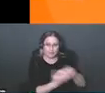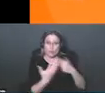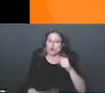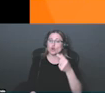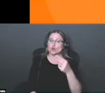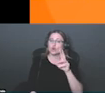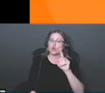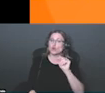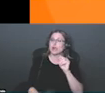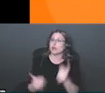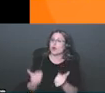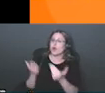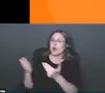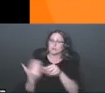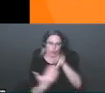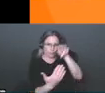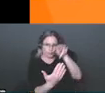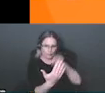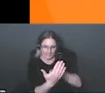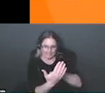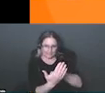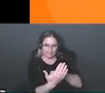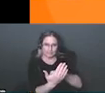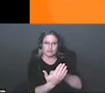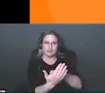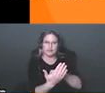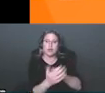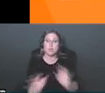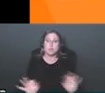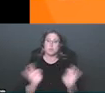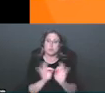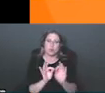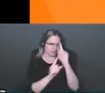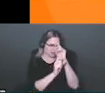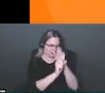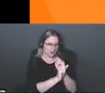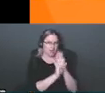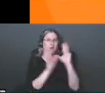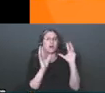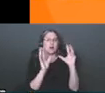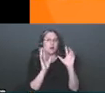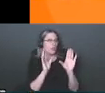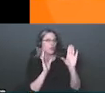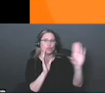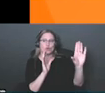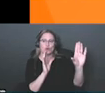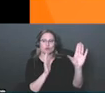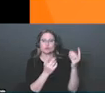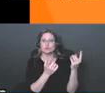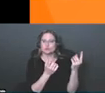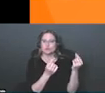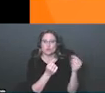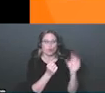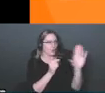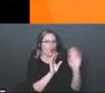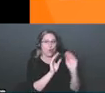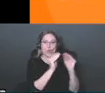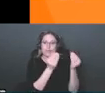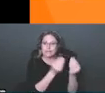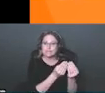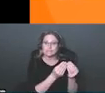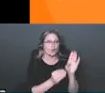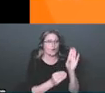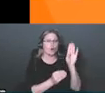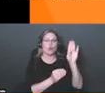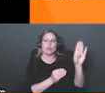to read what you're getting into, to understand what the organization is about. You can understand how